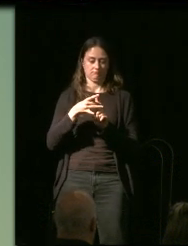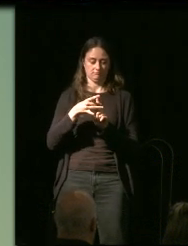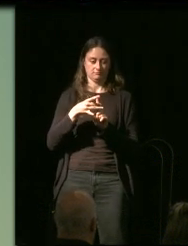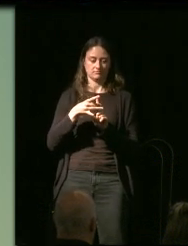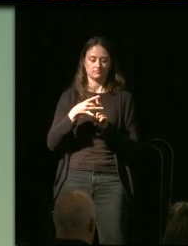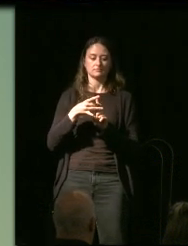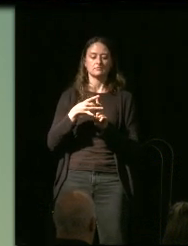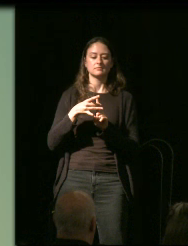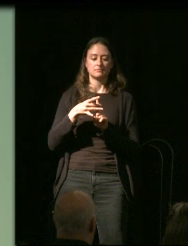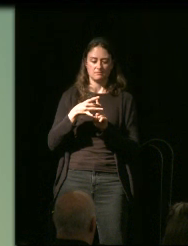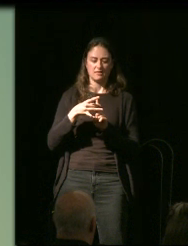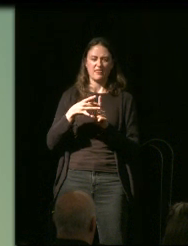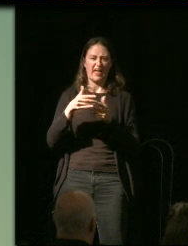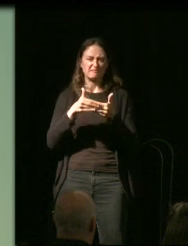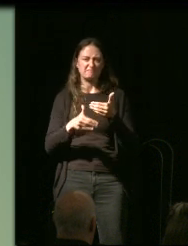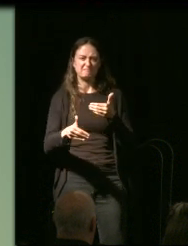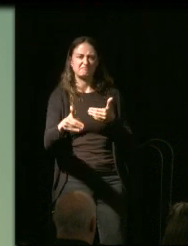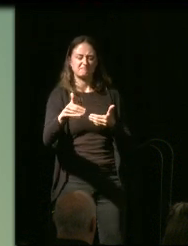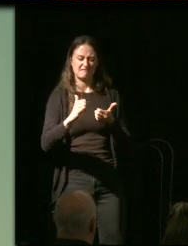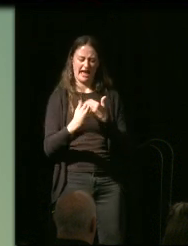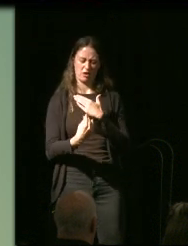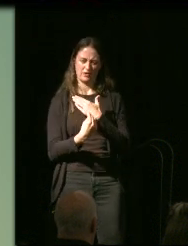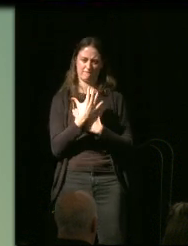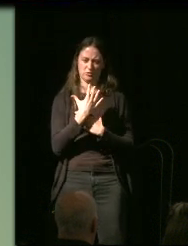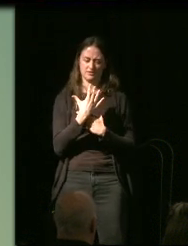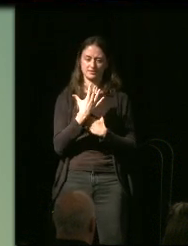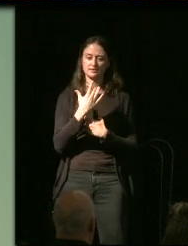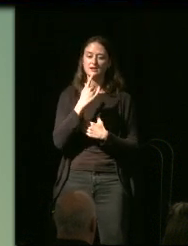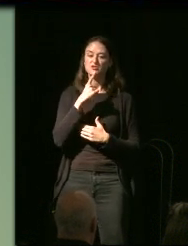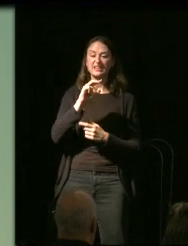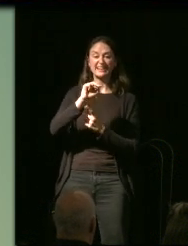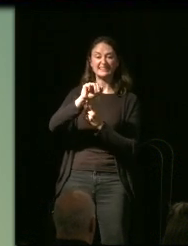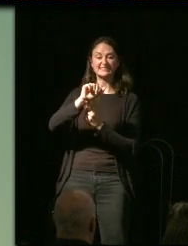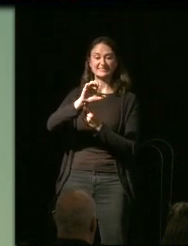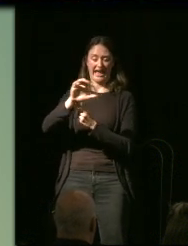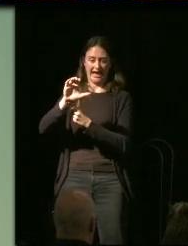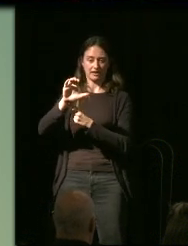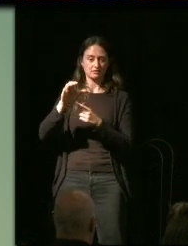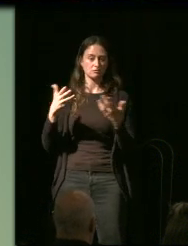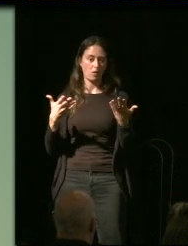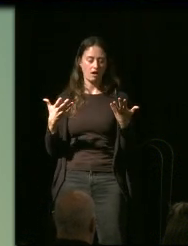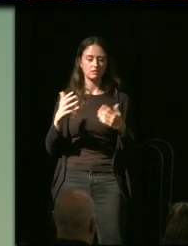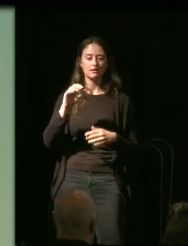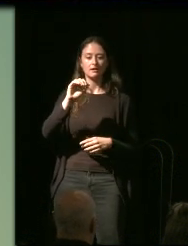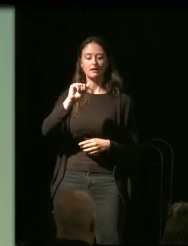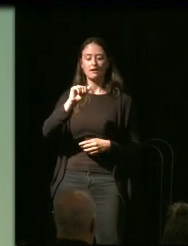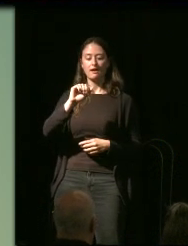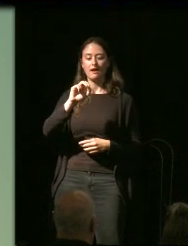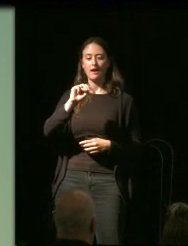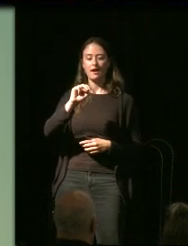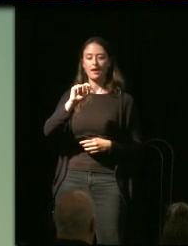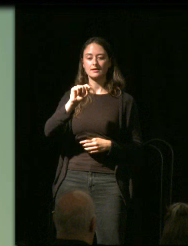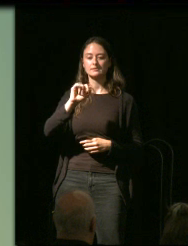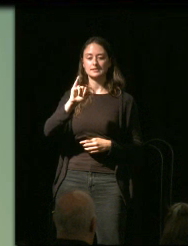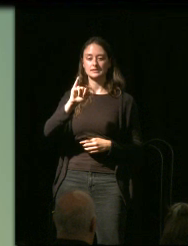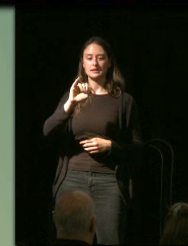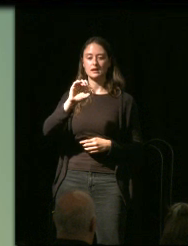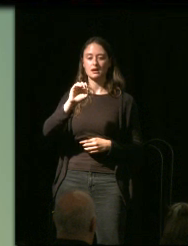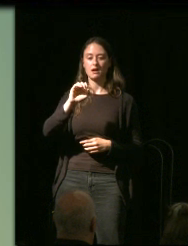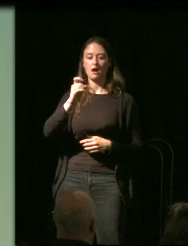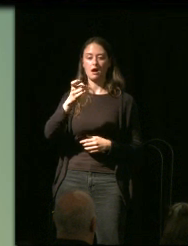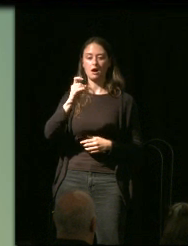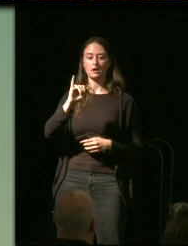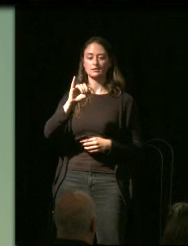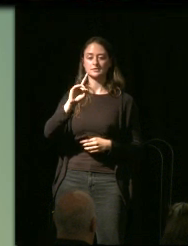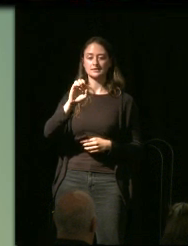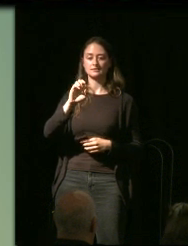the progression of retinitis pigmentosa. Again, this extension study is not to be confused with the NAC